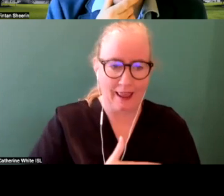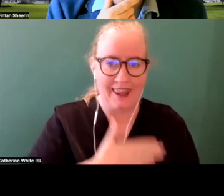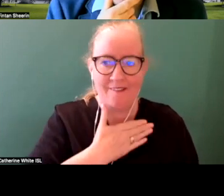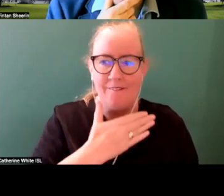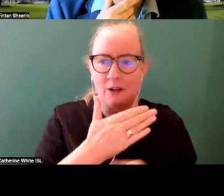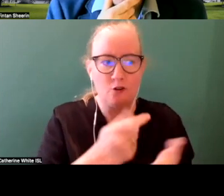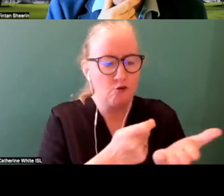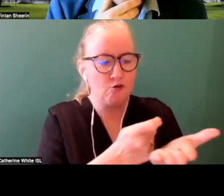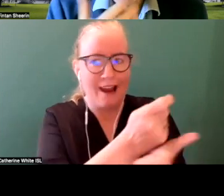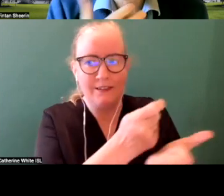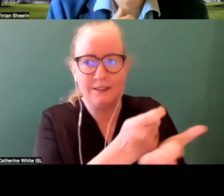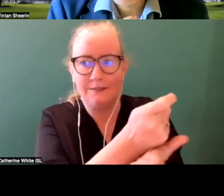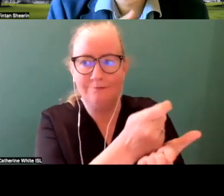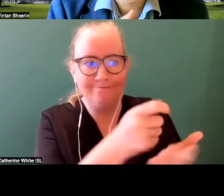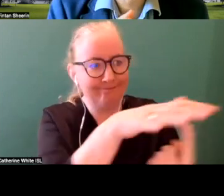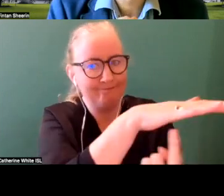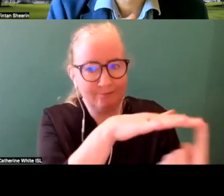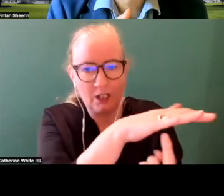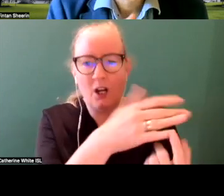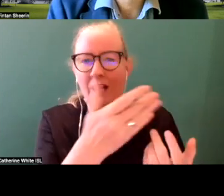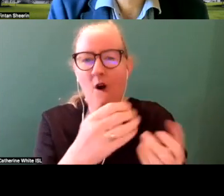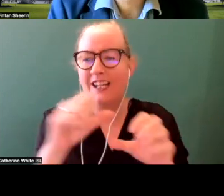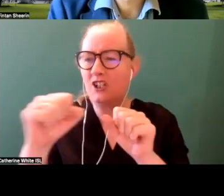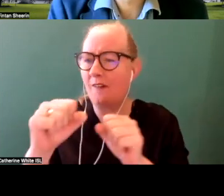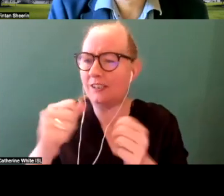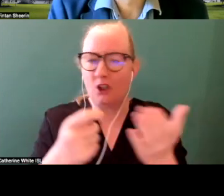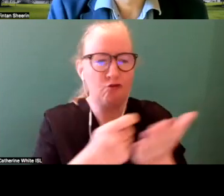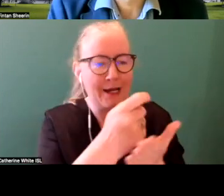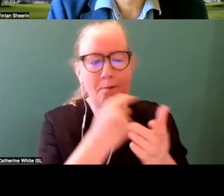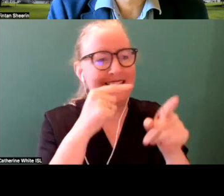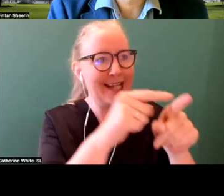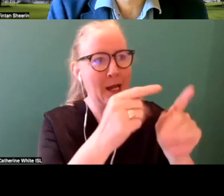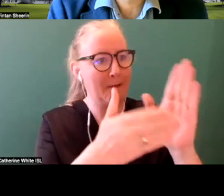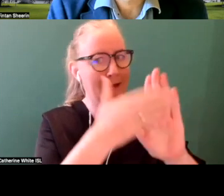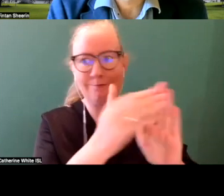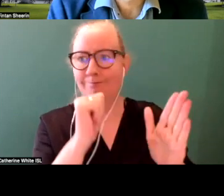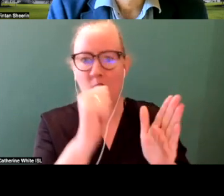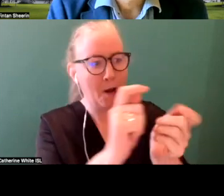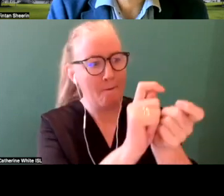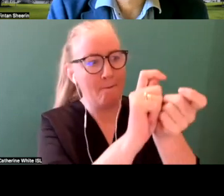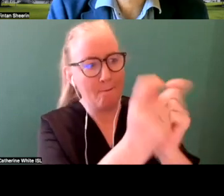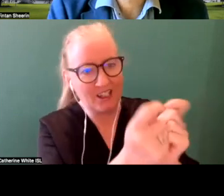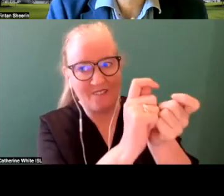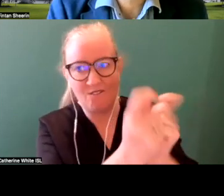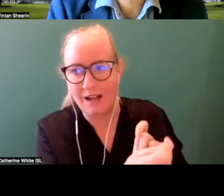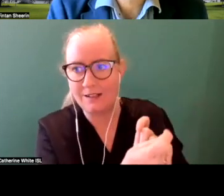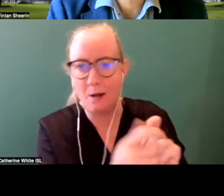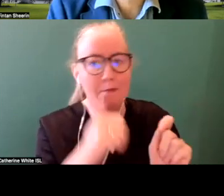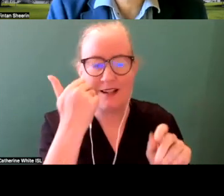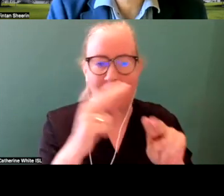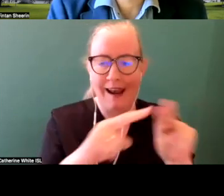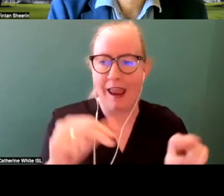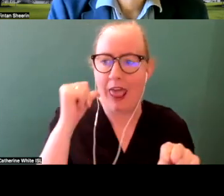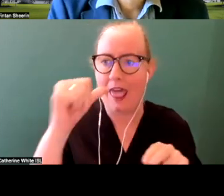rented accommodation, our services rent accommodation, which isn't modifiable because it's not permitted by